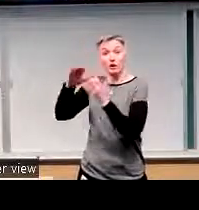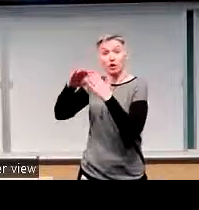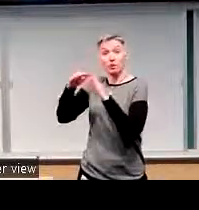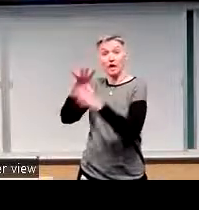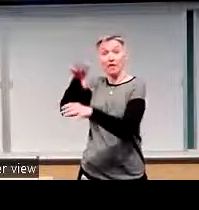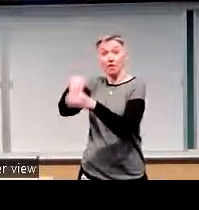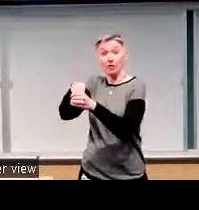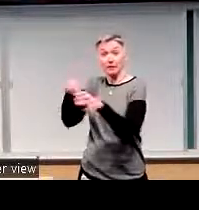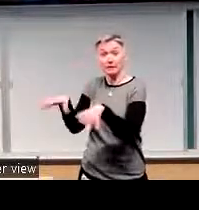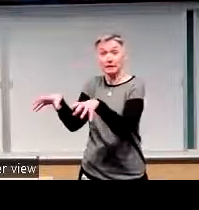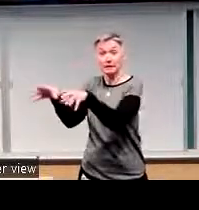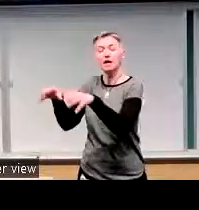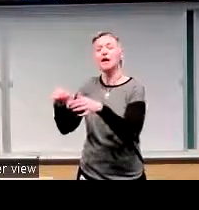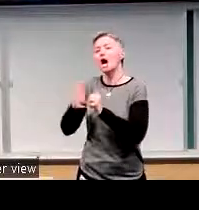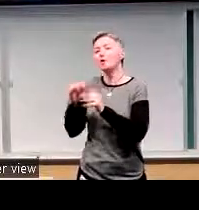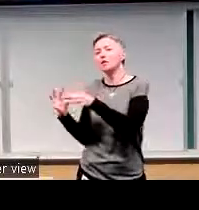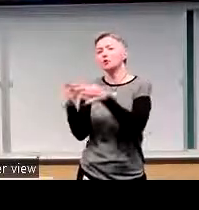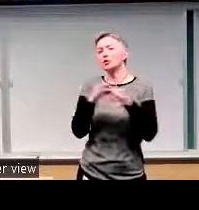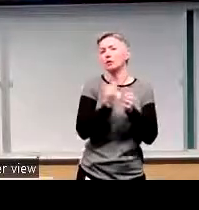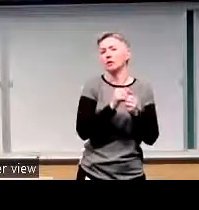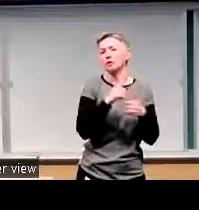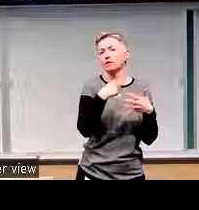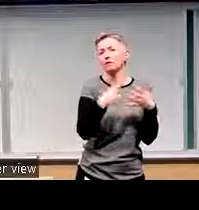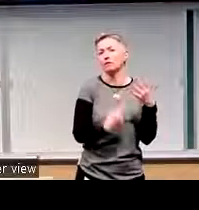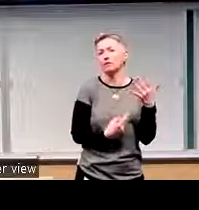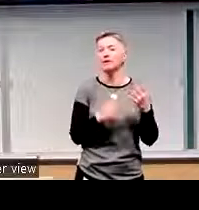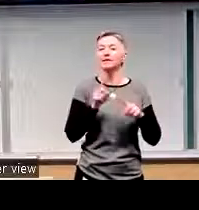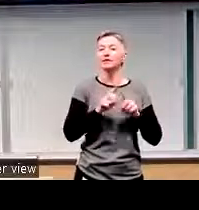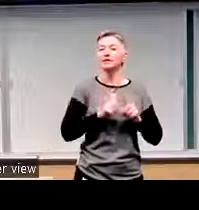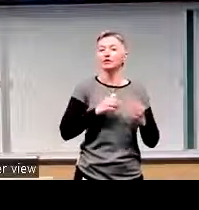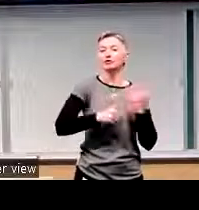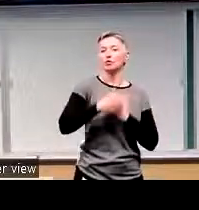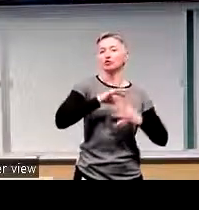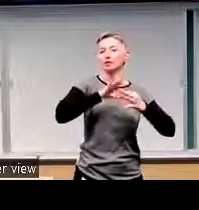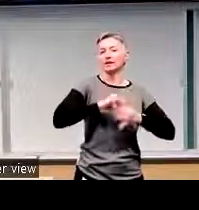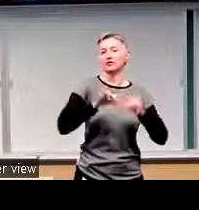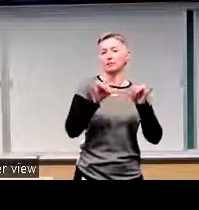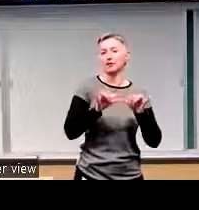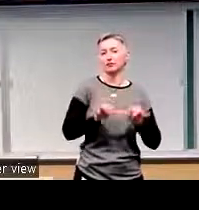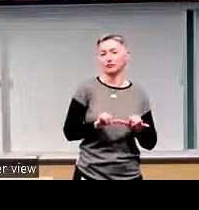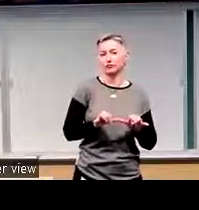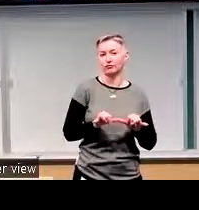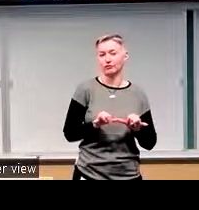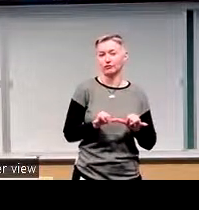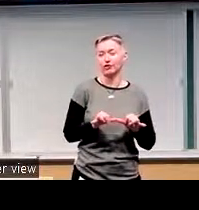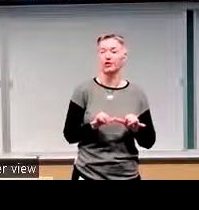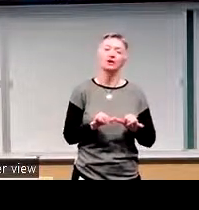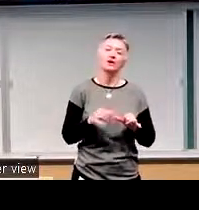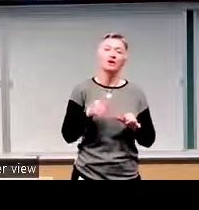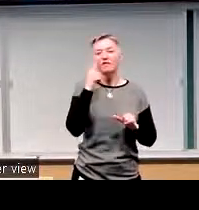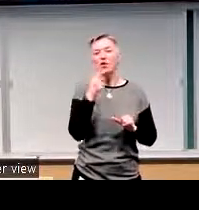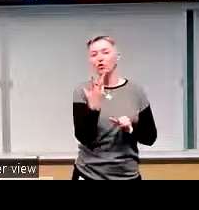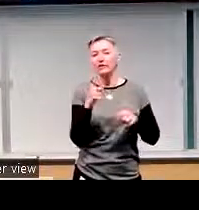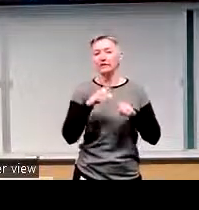associated with a variety of social connectedness measures over 3 different